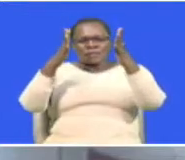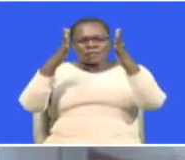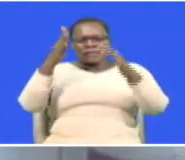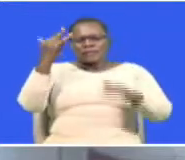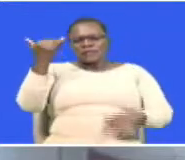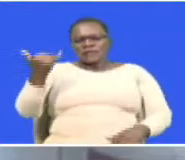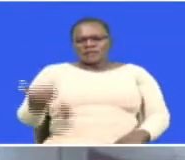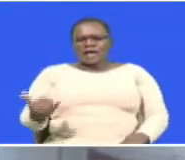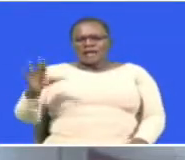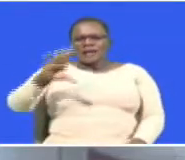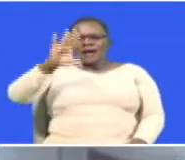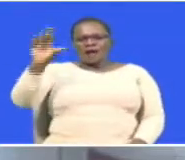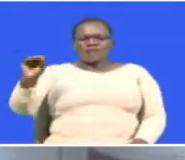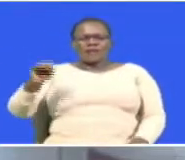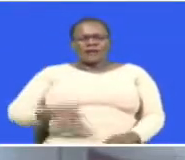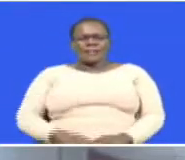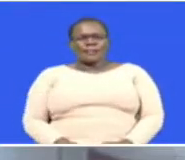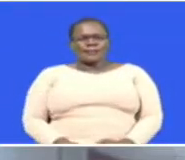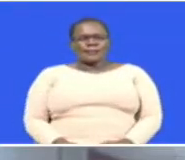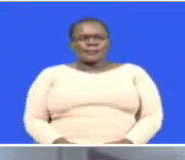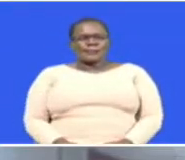ya maadhimisho ya mtoto wa Kiafrika.